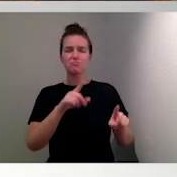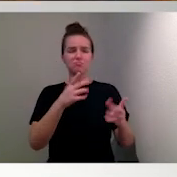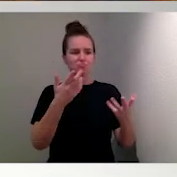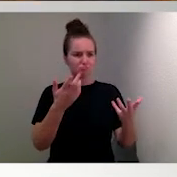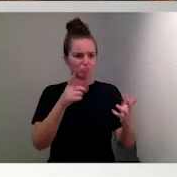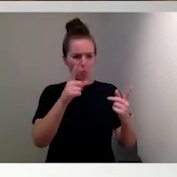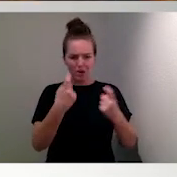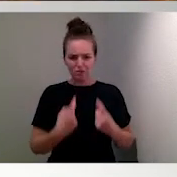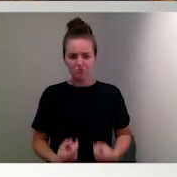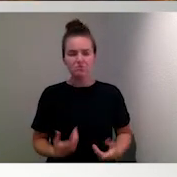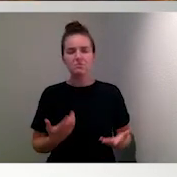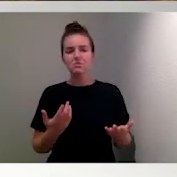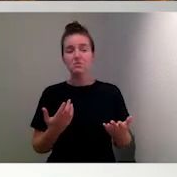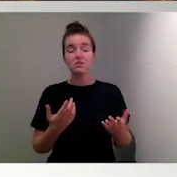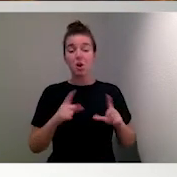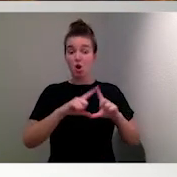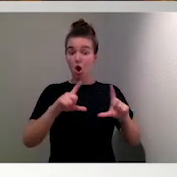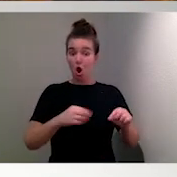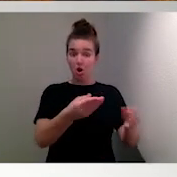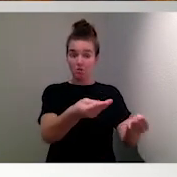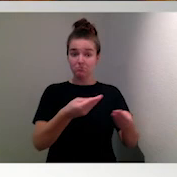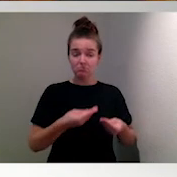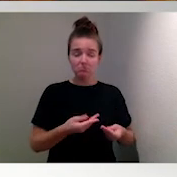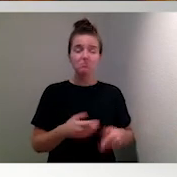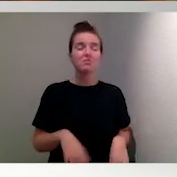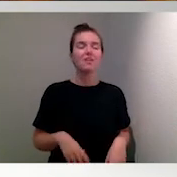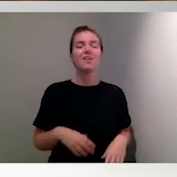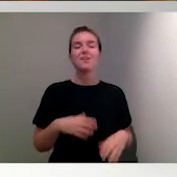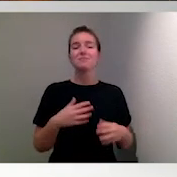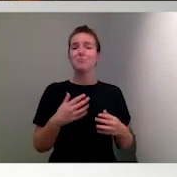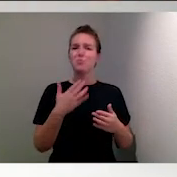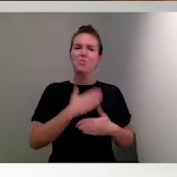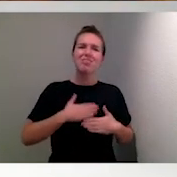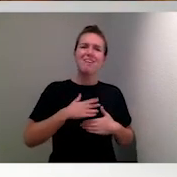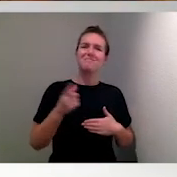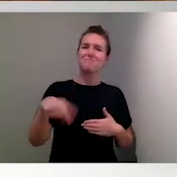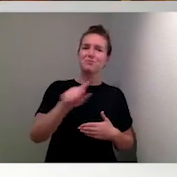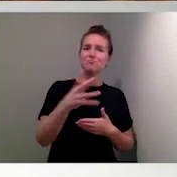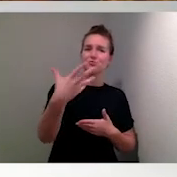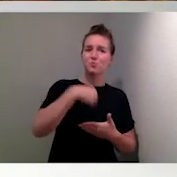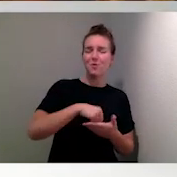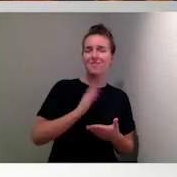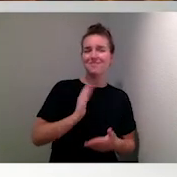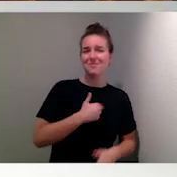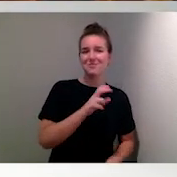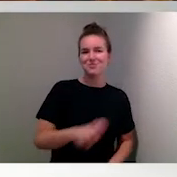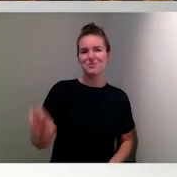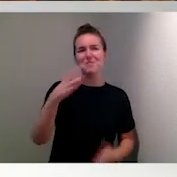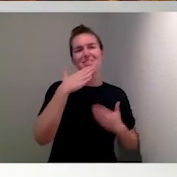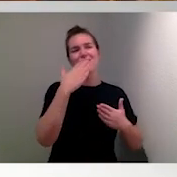love for you to join us on our trip. So thank you all for coming. It's been great talking with you. So.